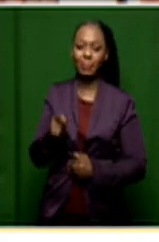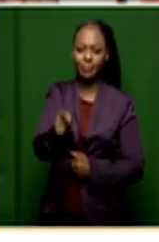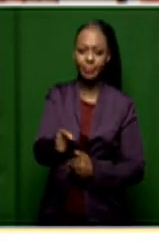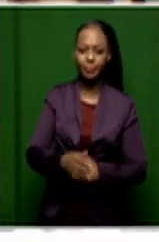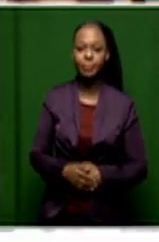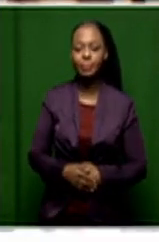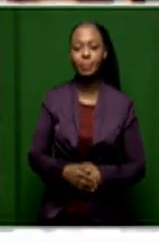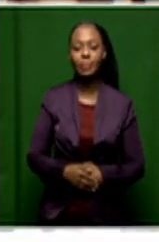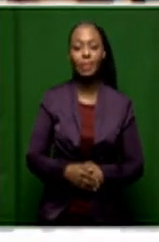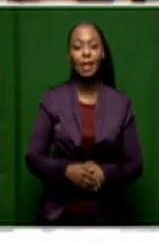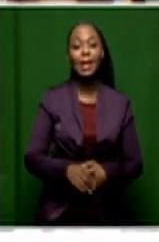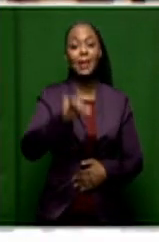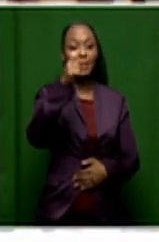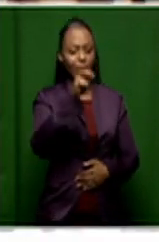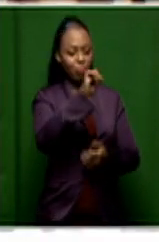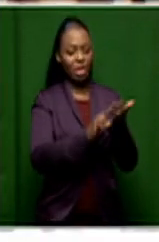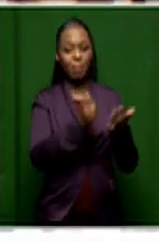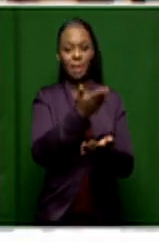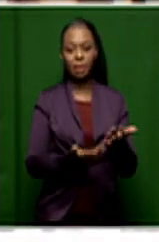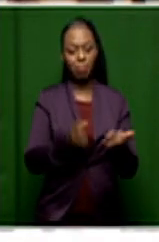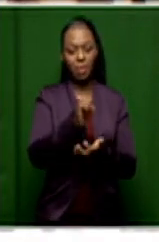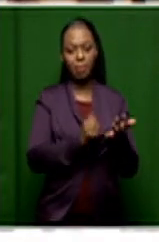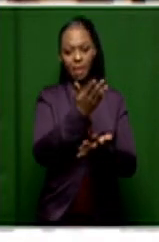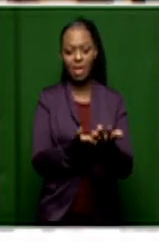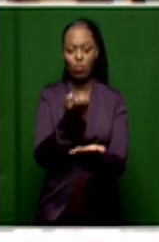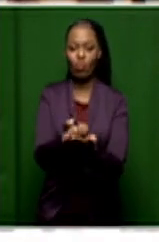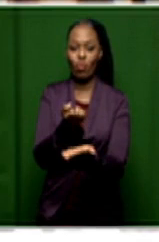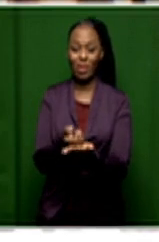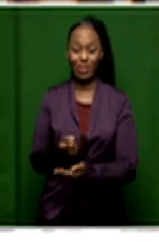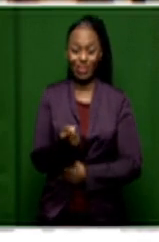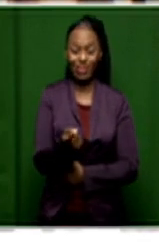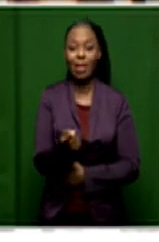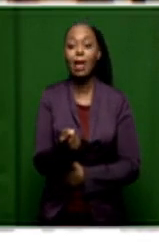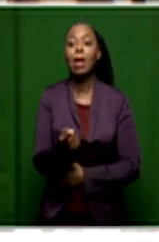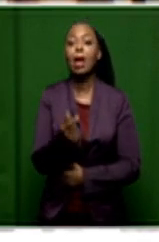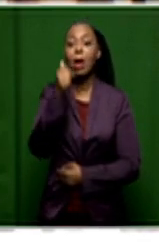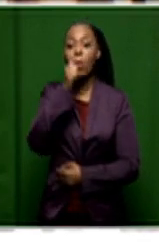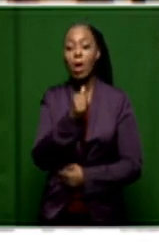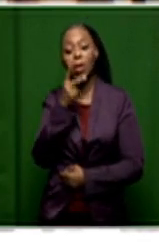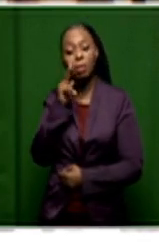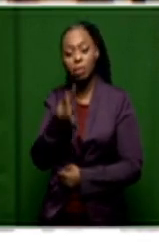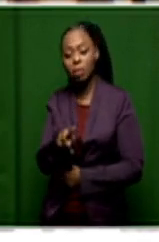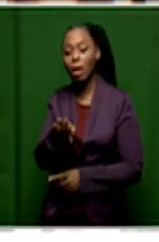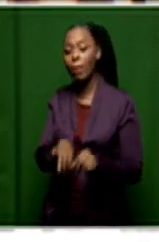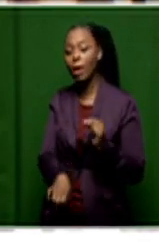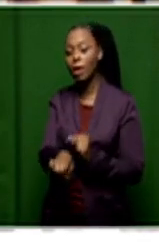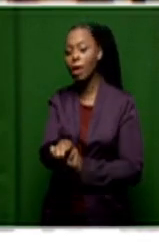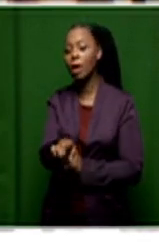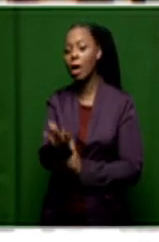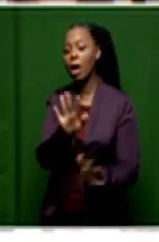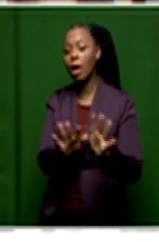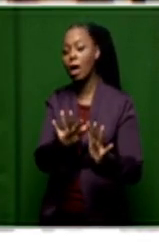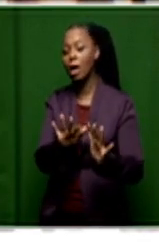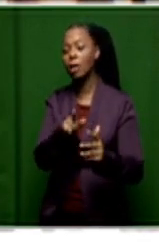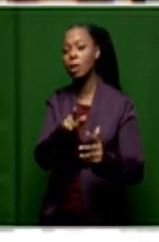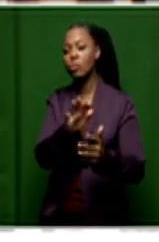Firstly, there is a mathematical conundrum here, and that is when you see a contraction, the most you can